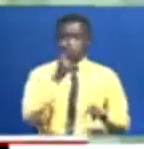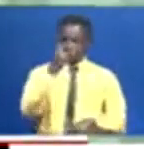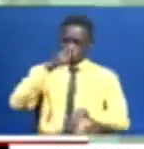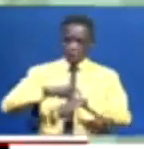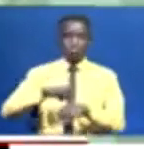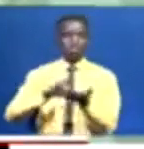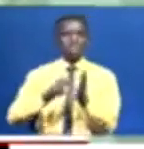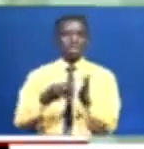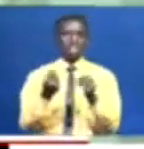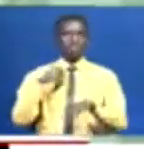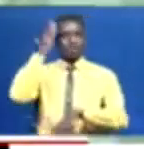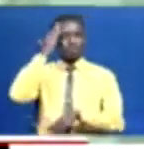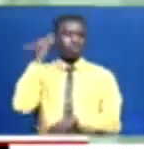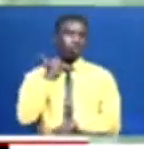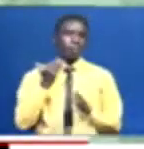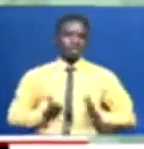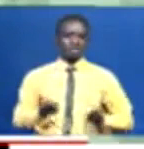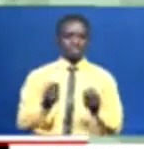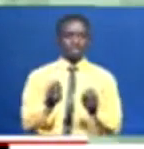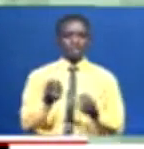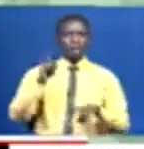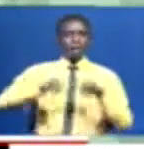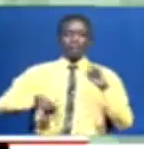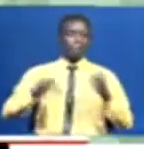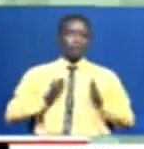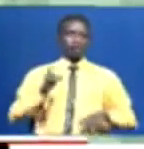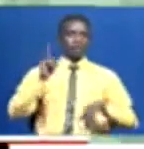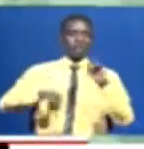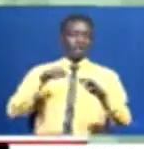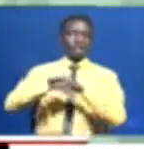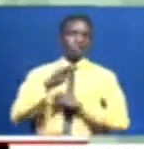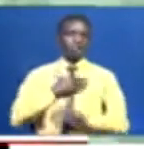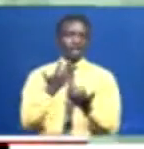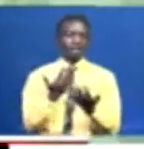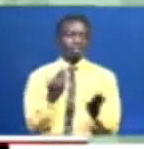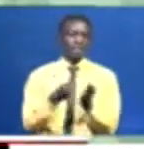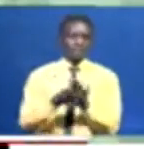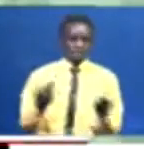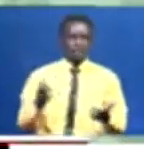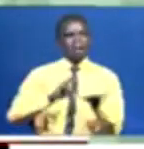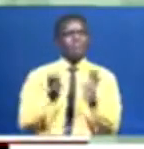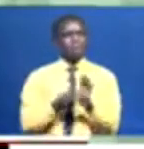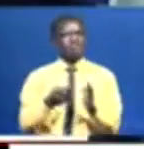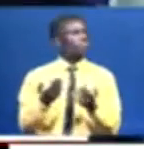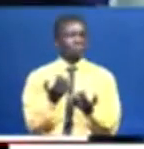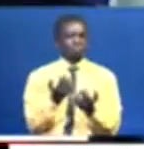or steal any assets. So I would say isolation is key. Once you